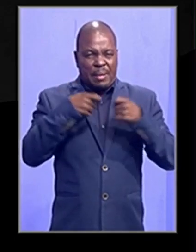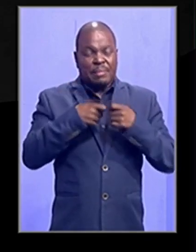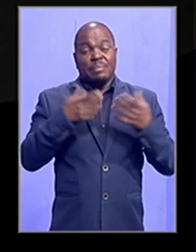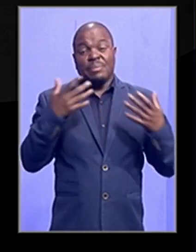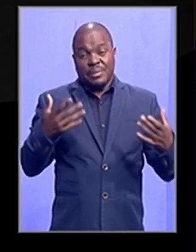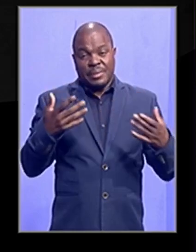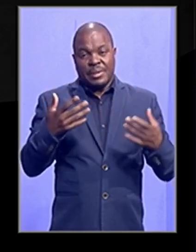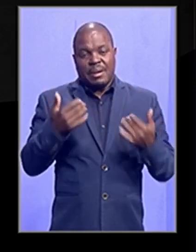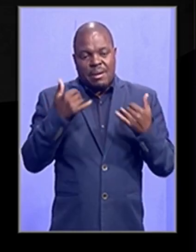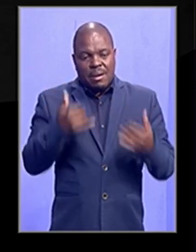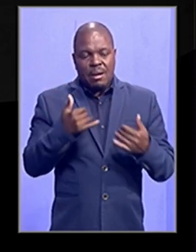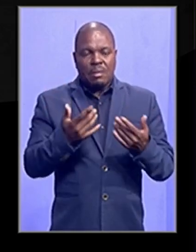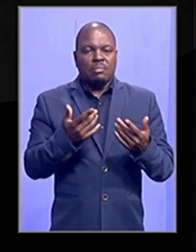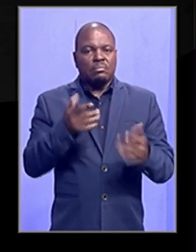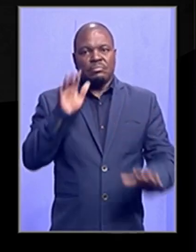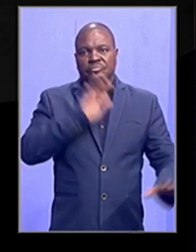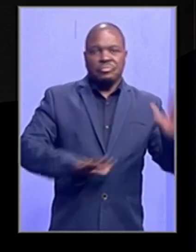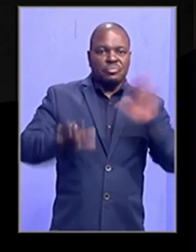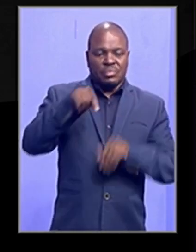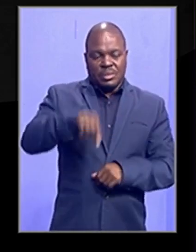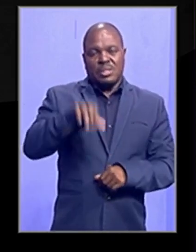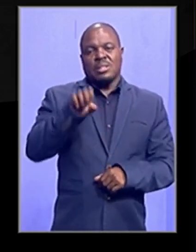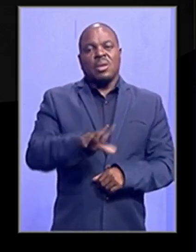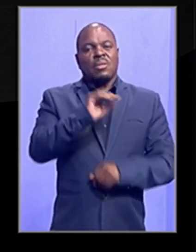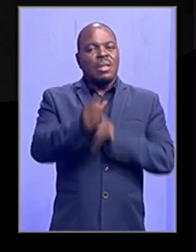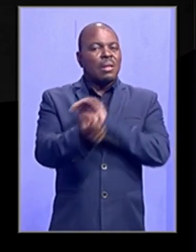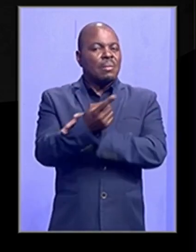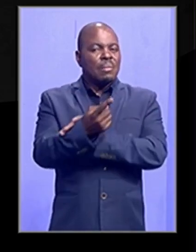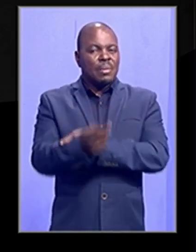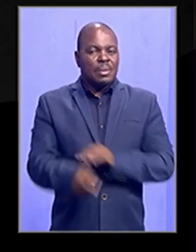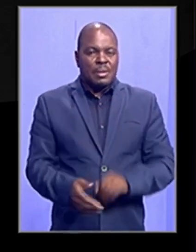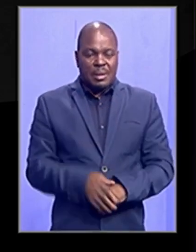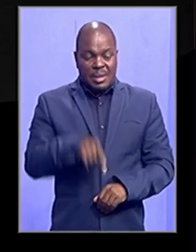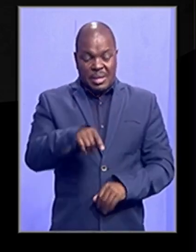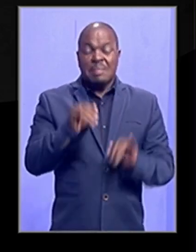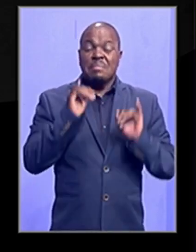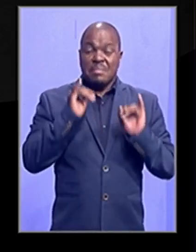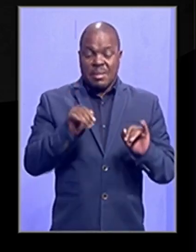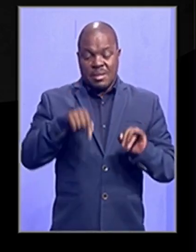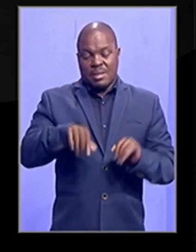of, causes instability in South Africa and is bad for the country.